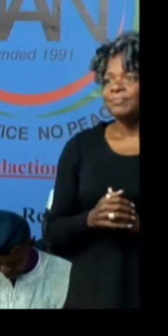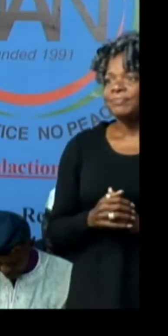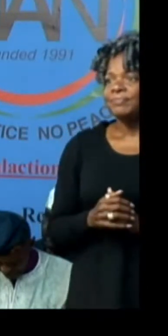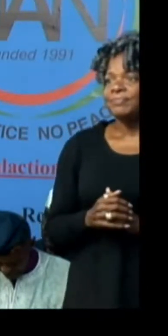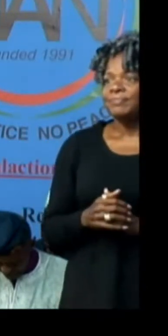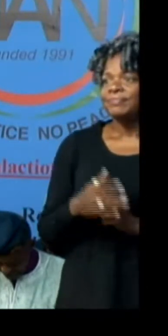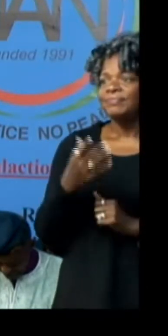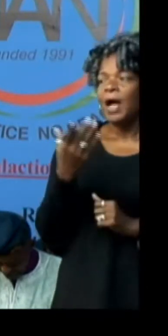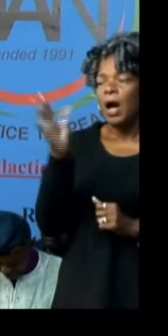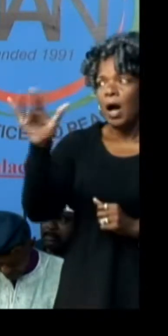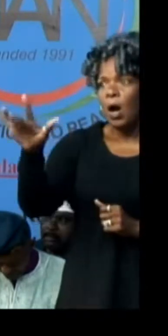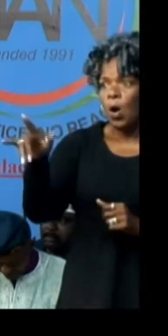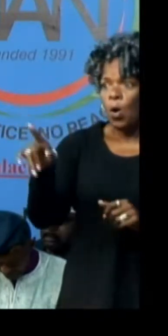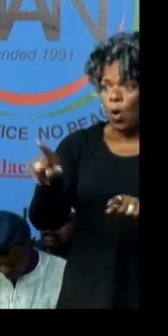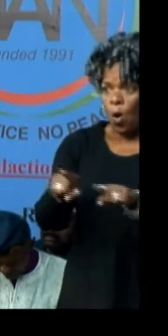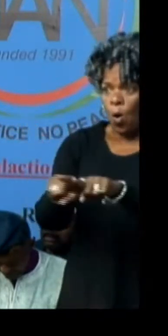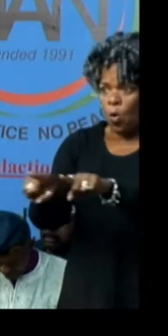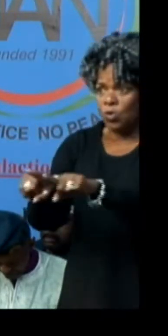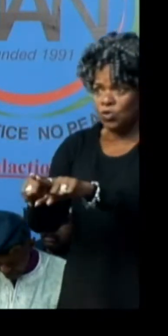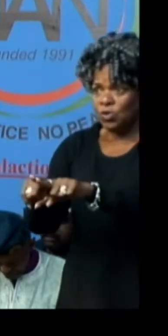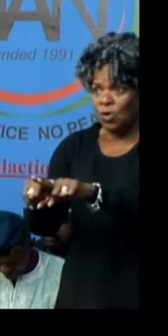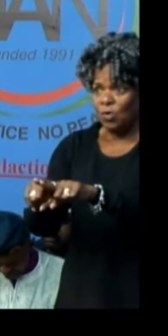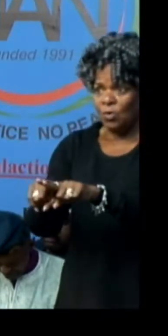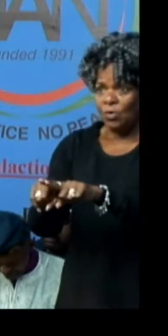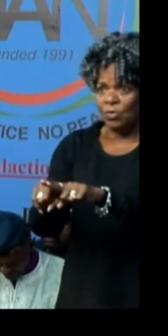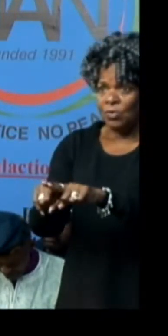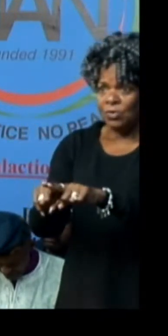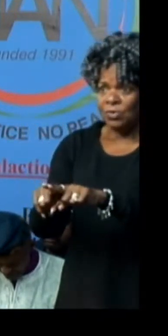And also on top of everything,